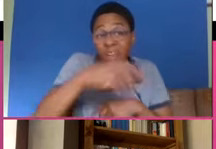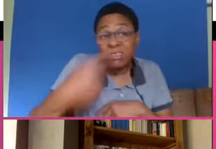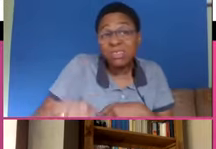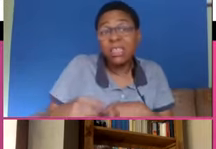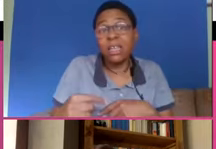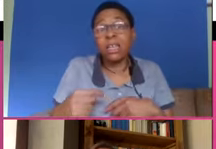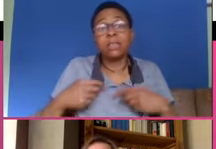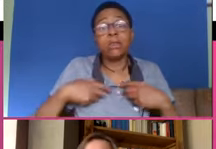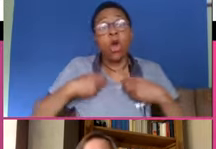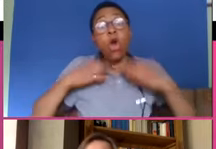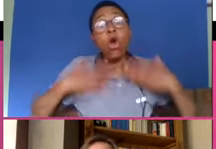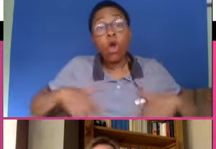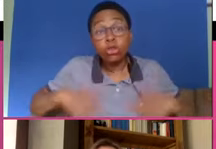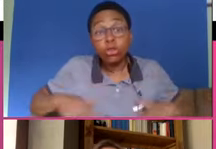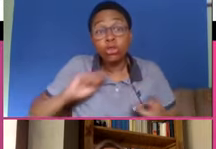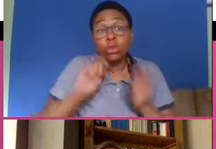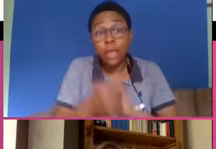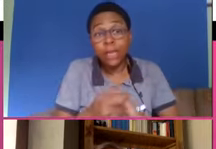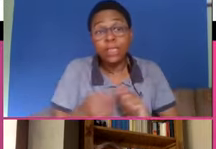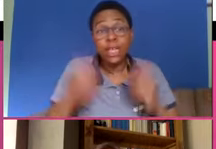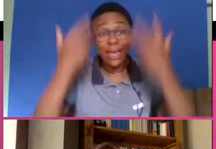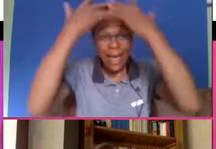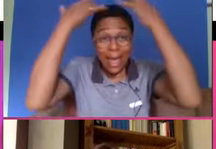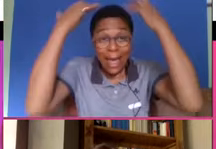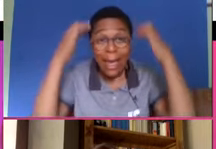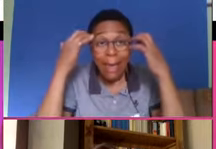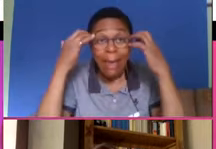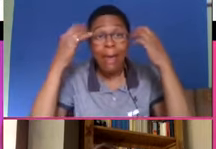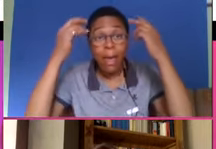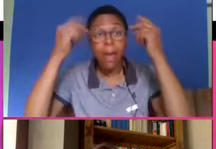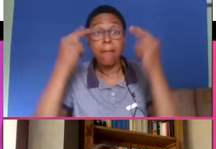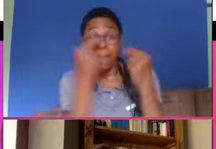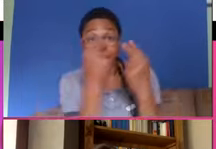fitting, hair and makeup.